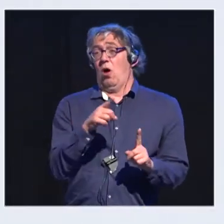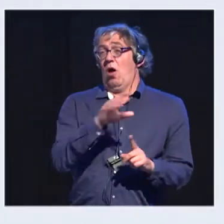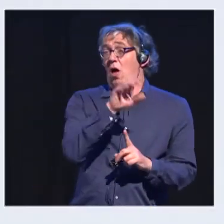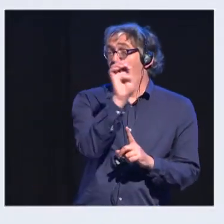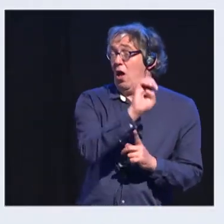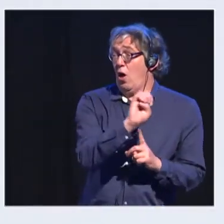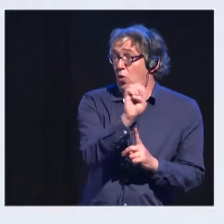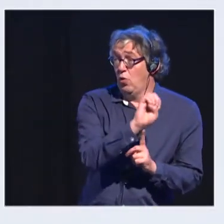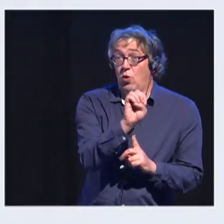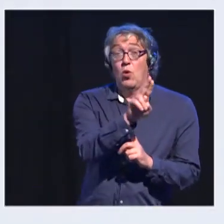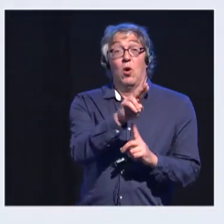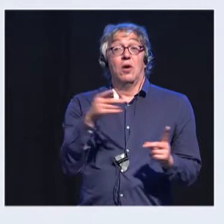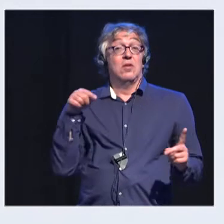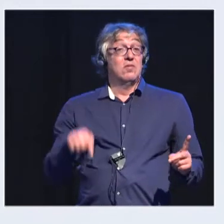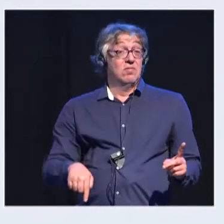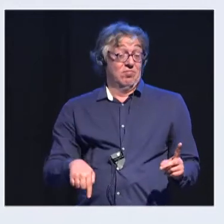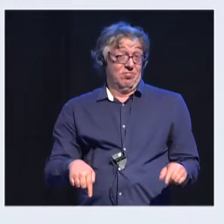elderly people and young people,